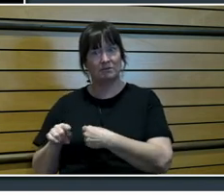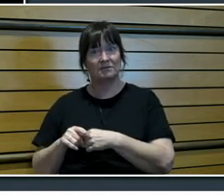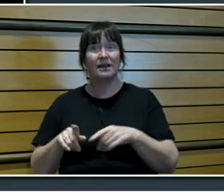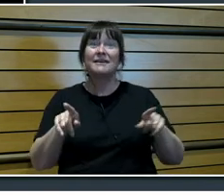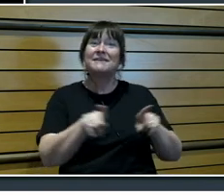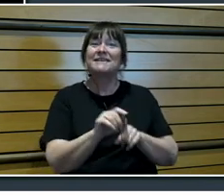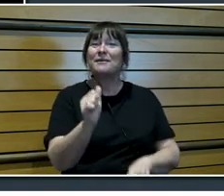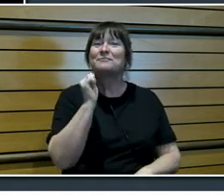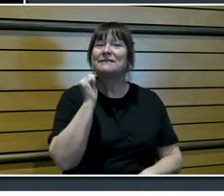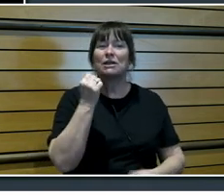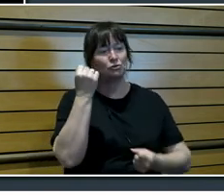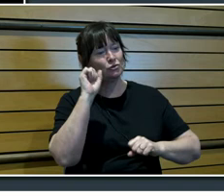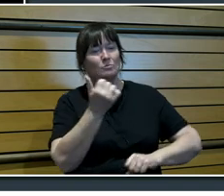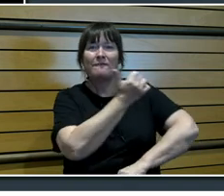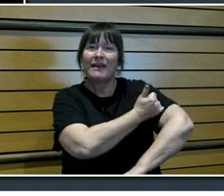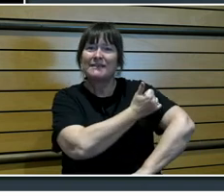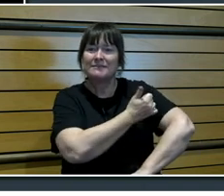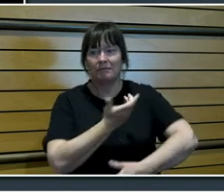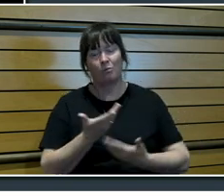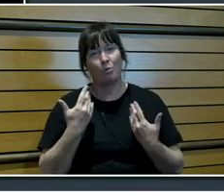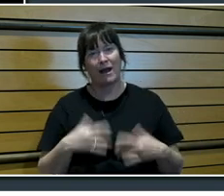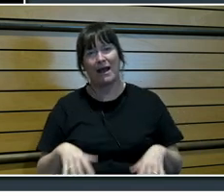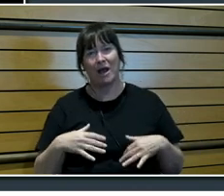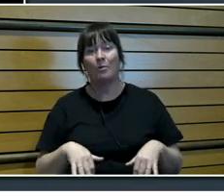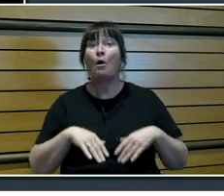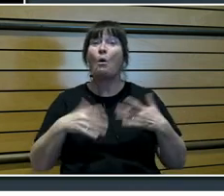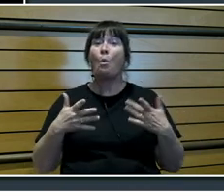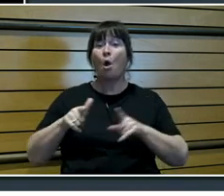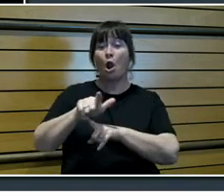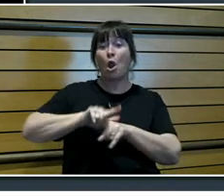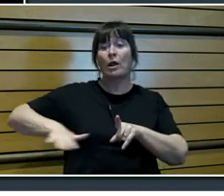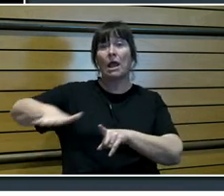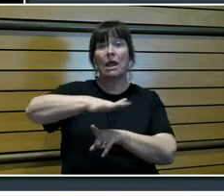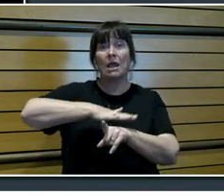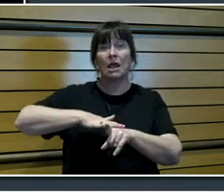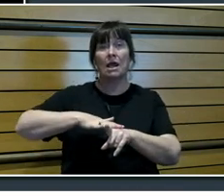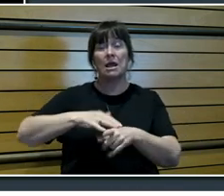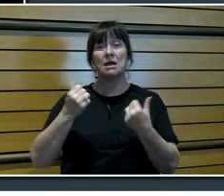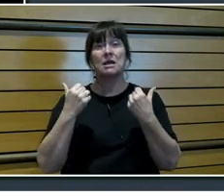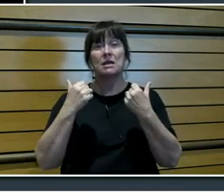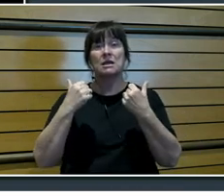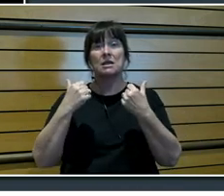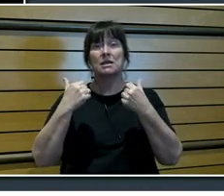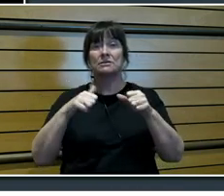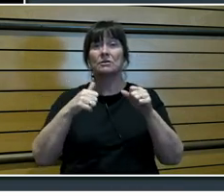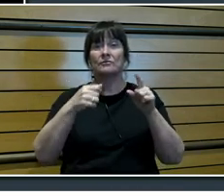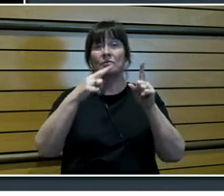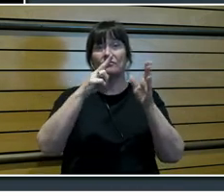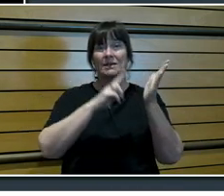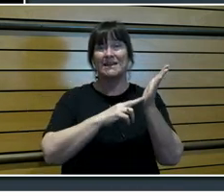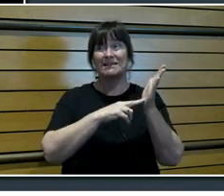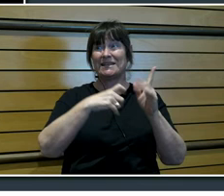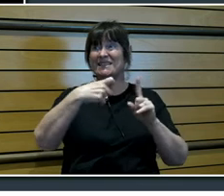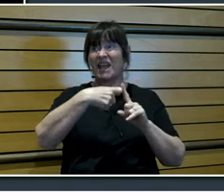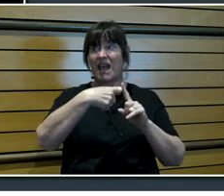Superfax response, or on a larger scale locally on the success of the Ngāti Kahungunu